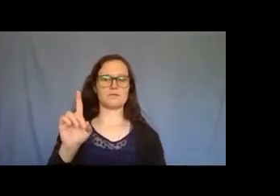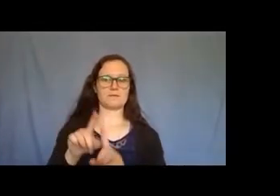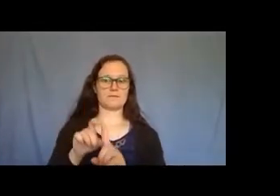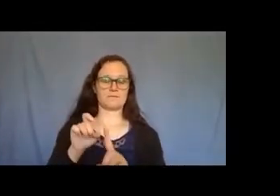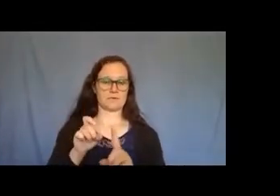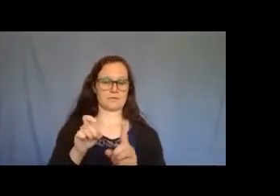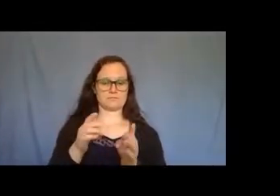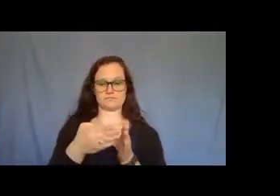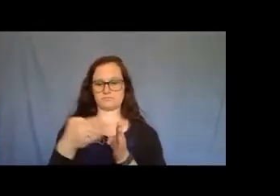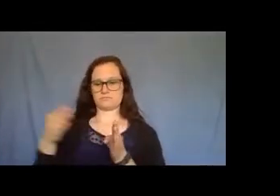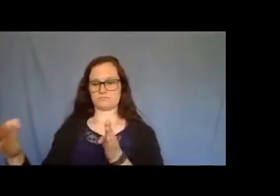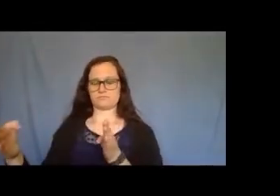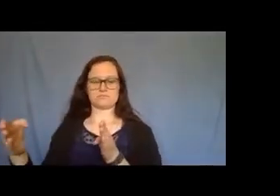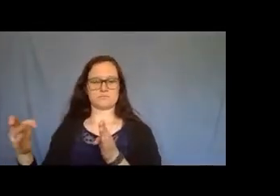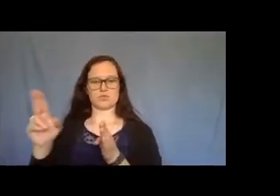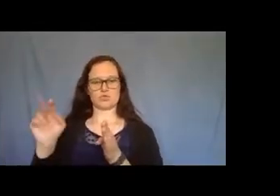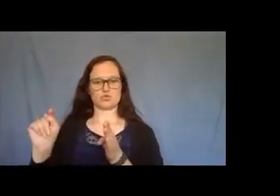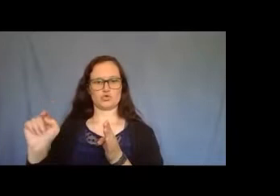boundary.